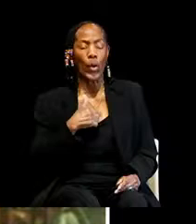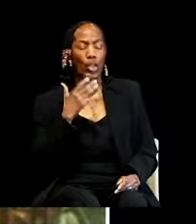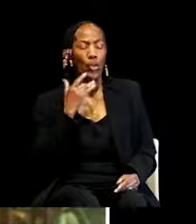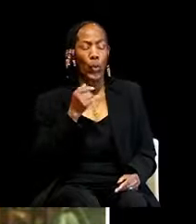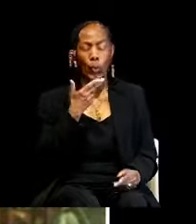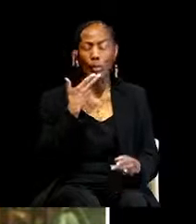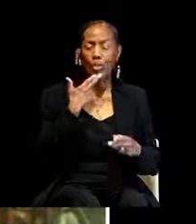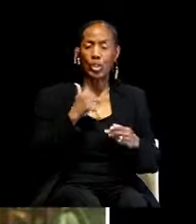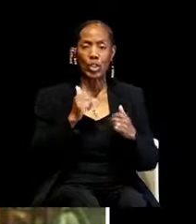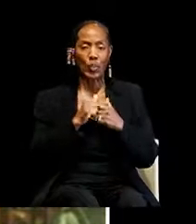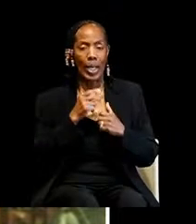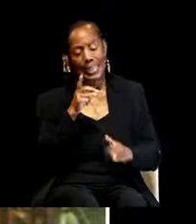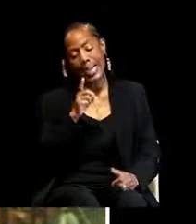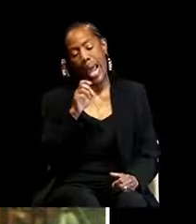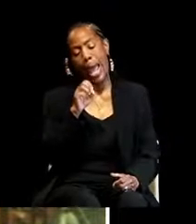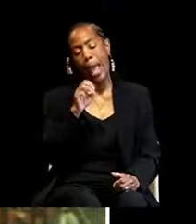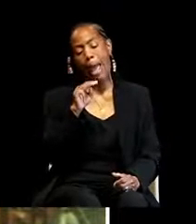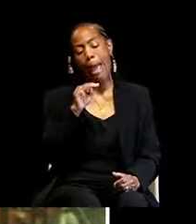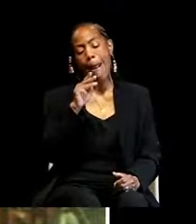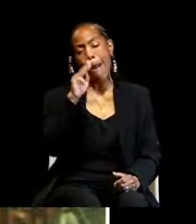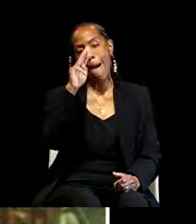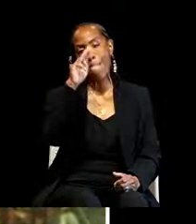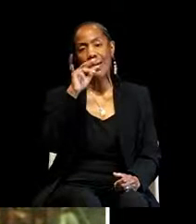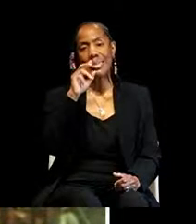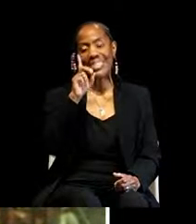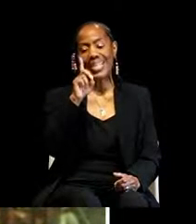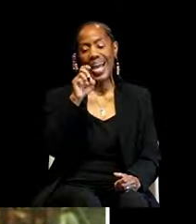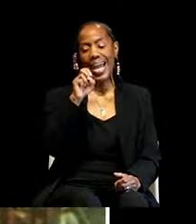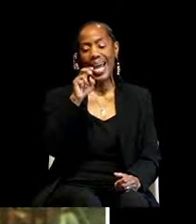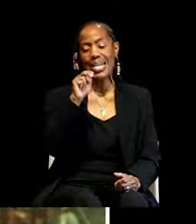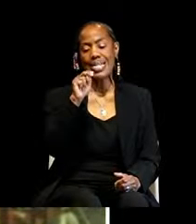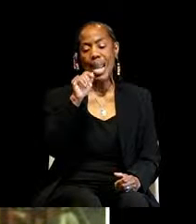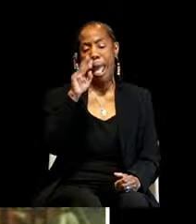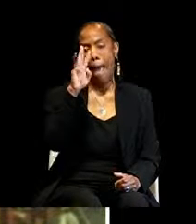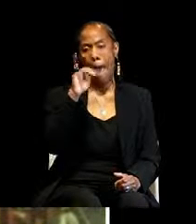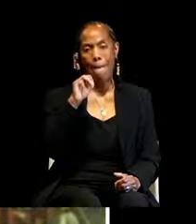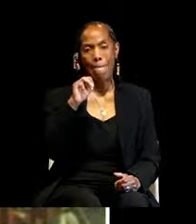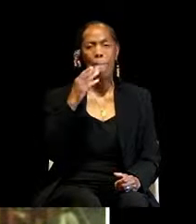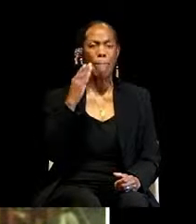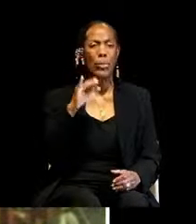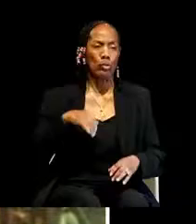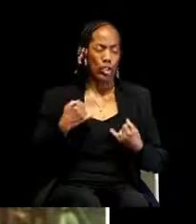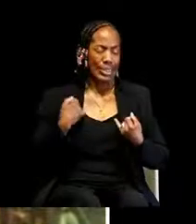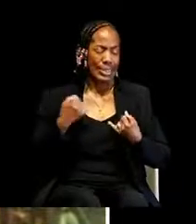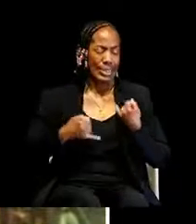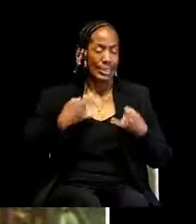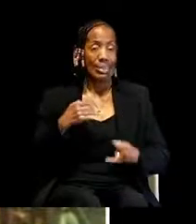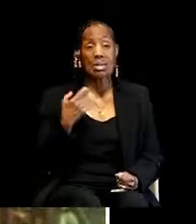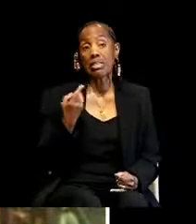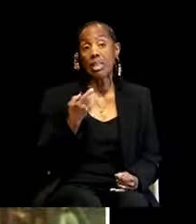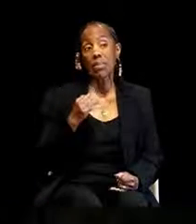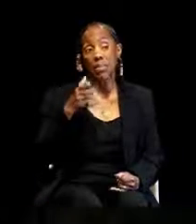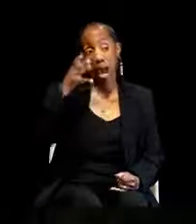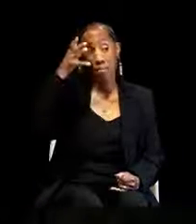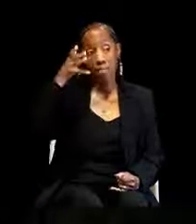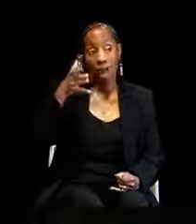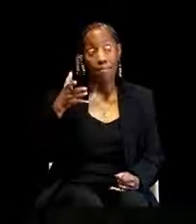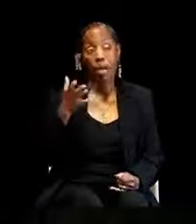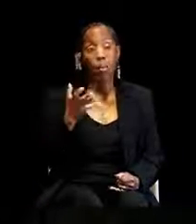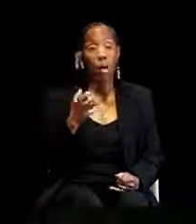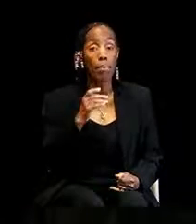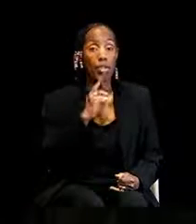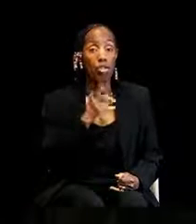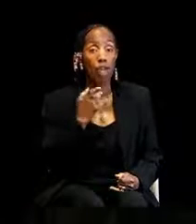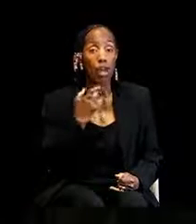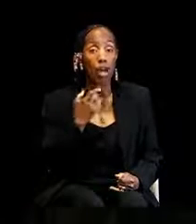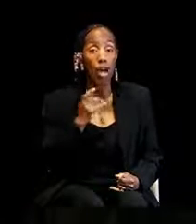on denim. And one of the things that my grandfather was very adamant about was that his grandchildren would be raised as